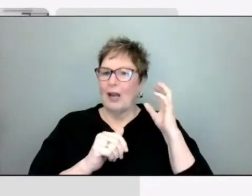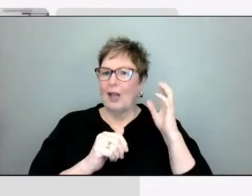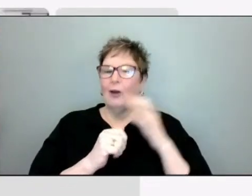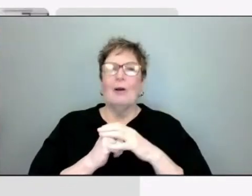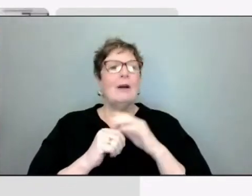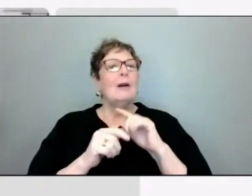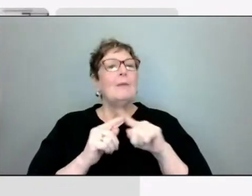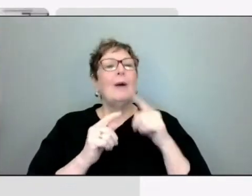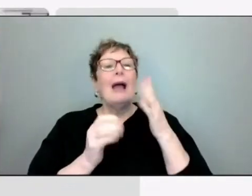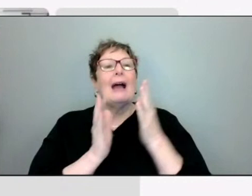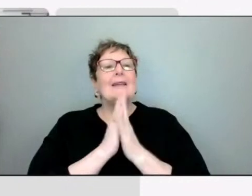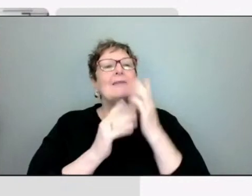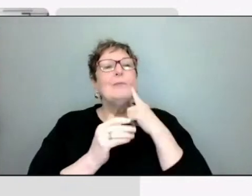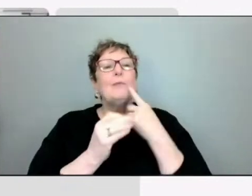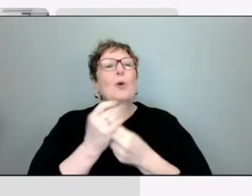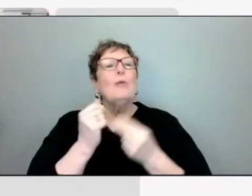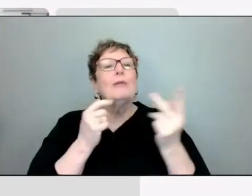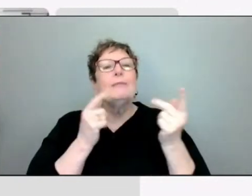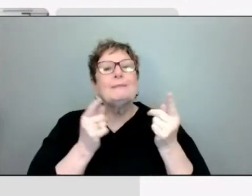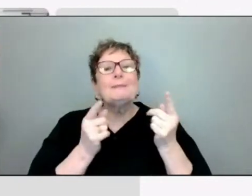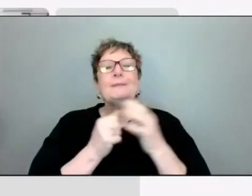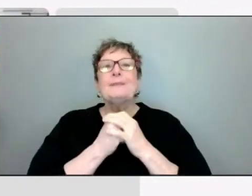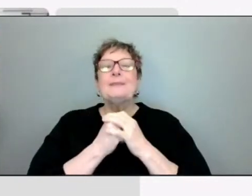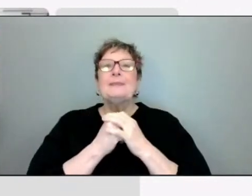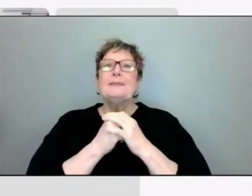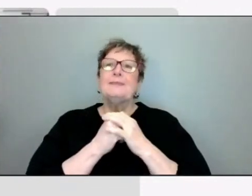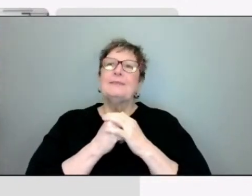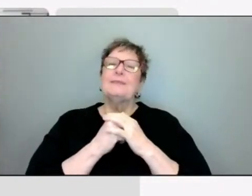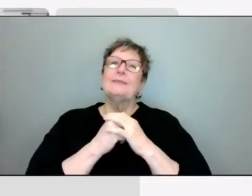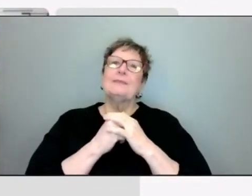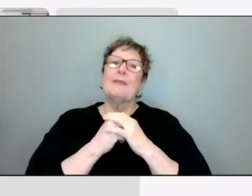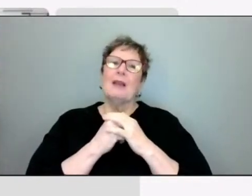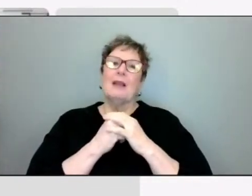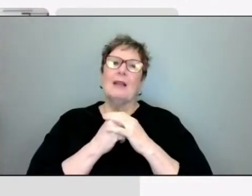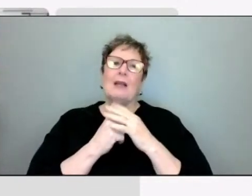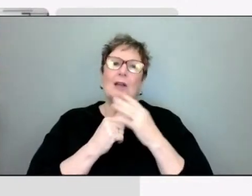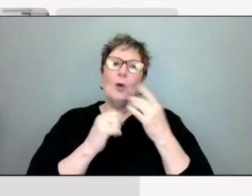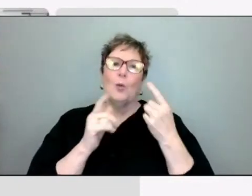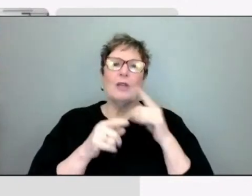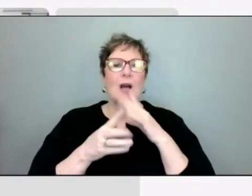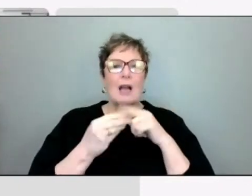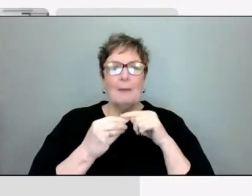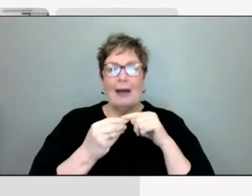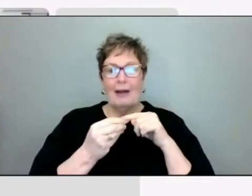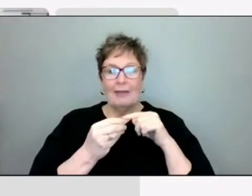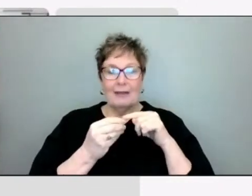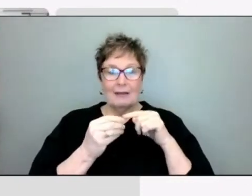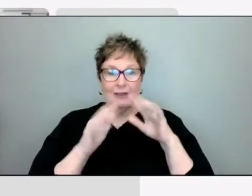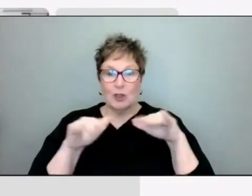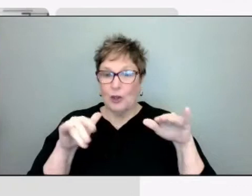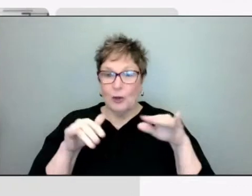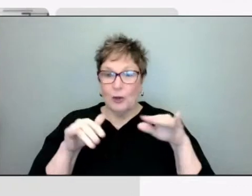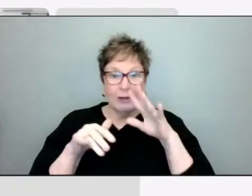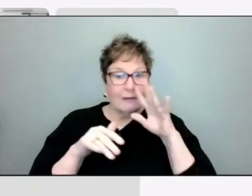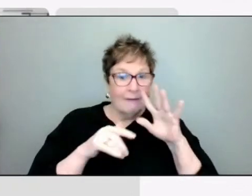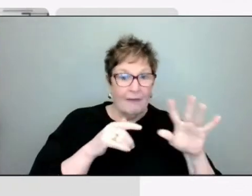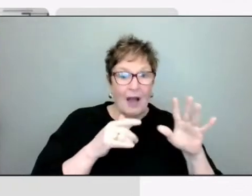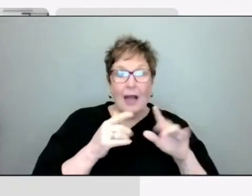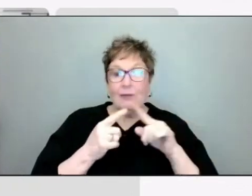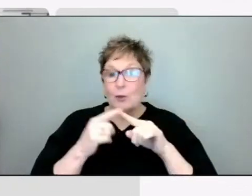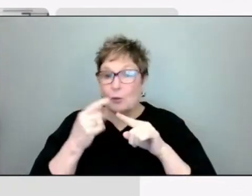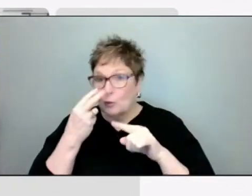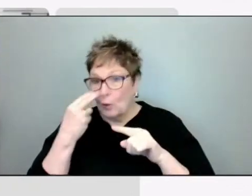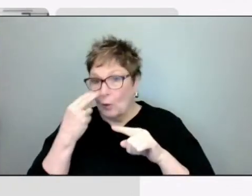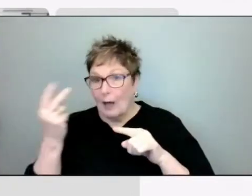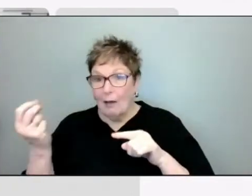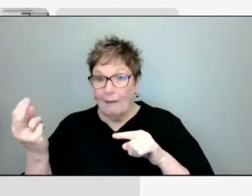well. But in terms of the 5 to 12-year-olds, the 5 and 11-year-olds getting the booster,